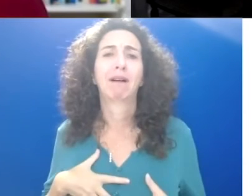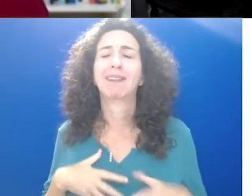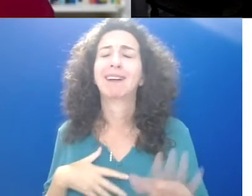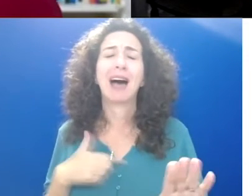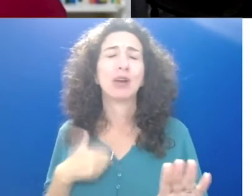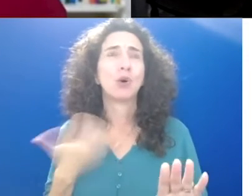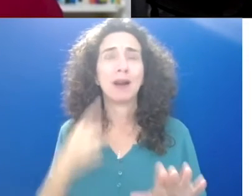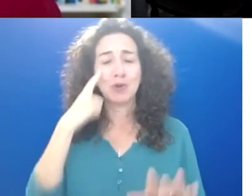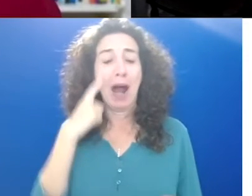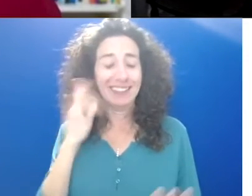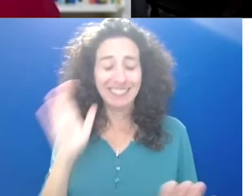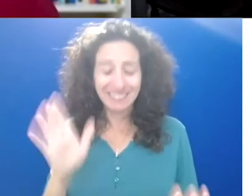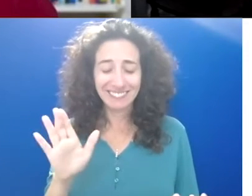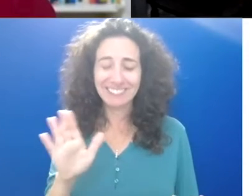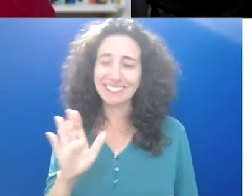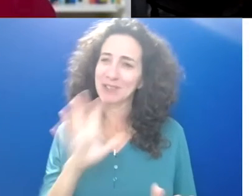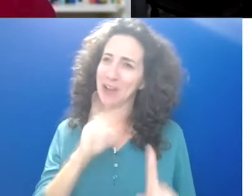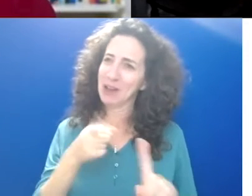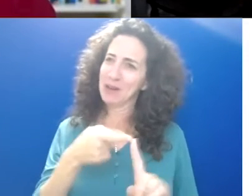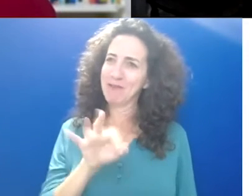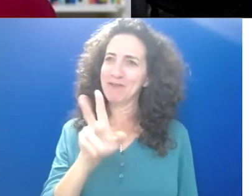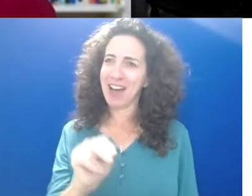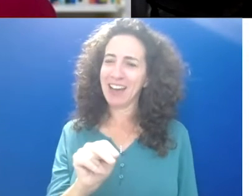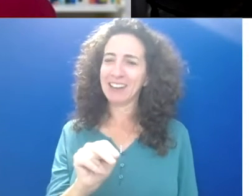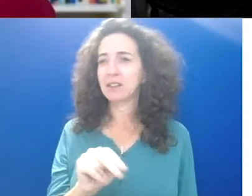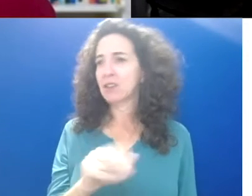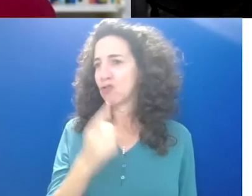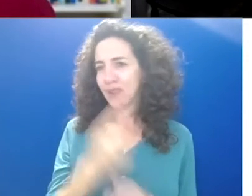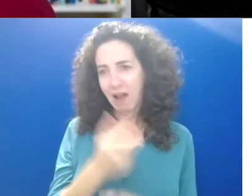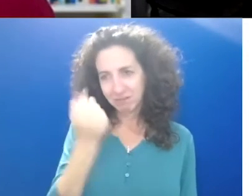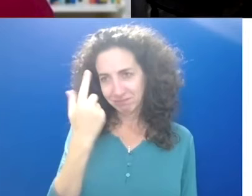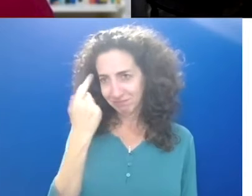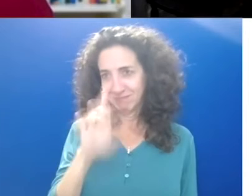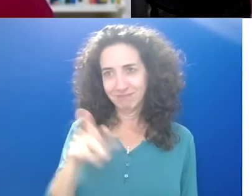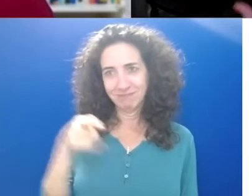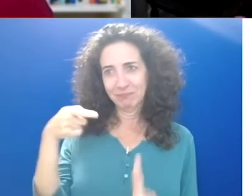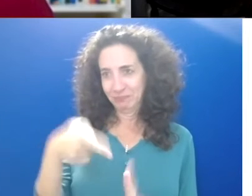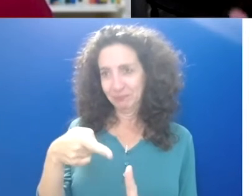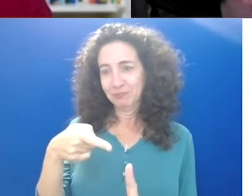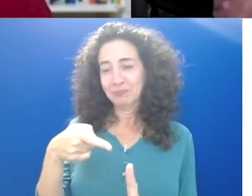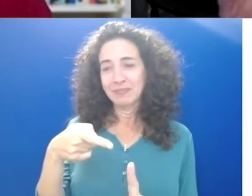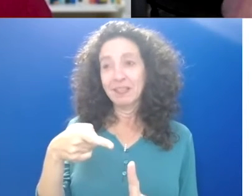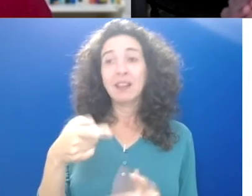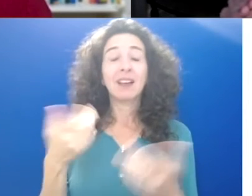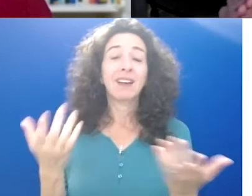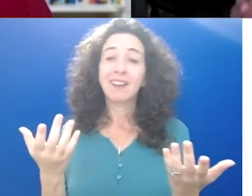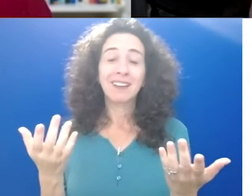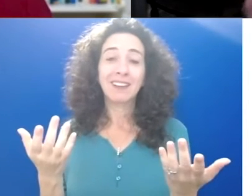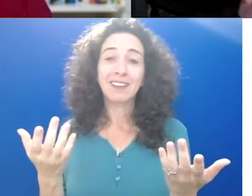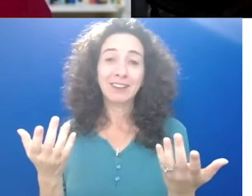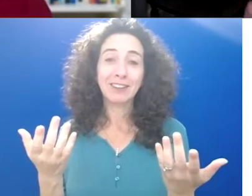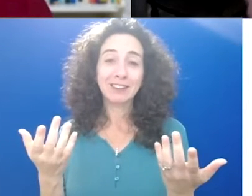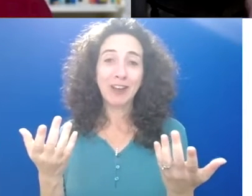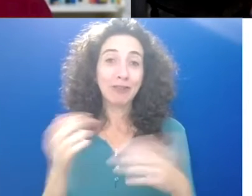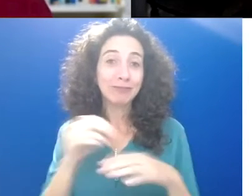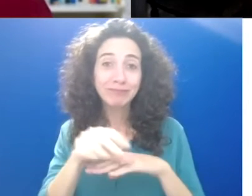So yes, so I hear you, and I've been thinking about this Yeah. myself just going forward. I would say that one thing is to just once you recognize the